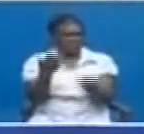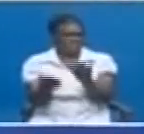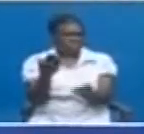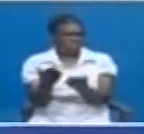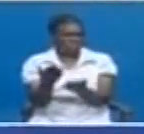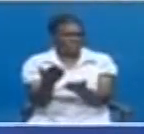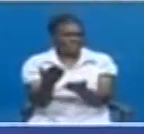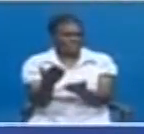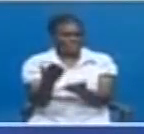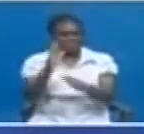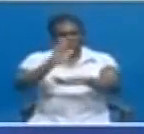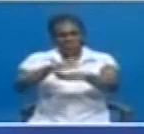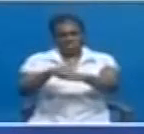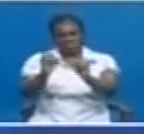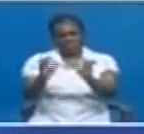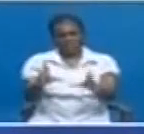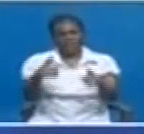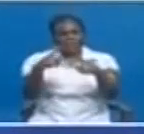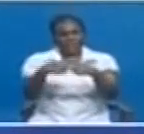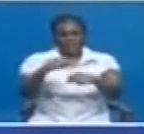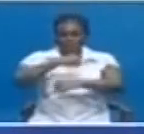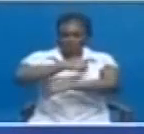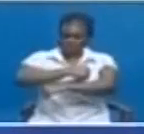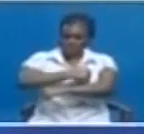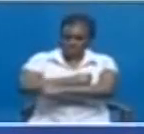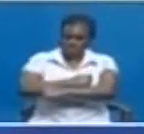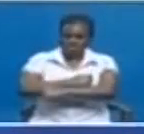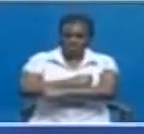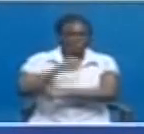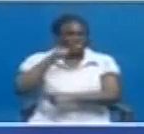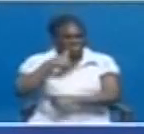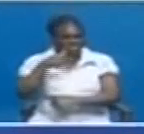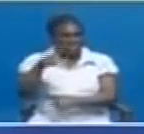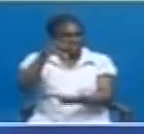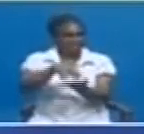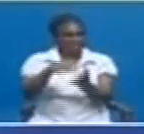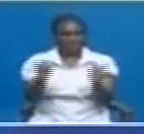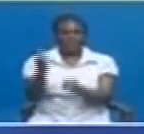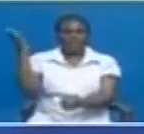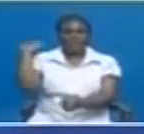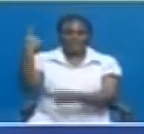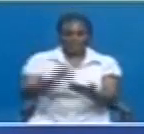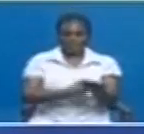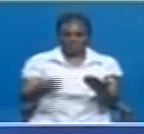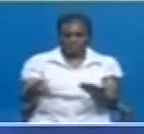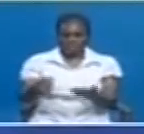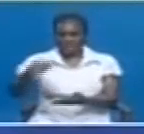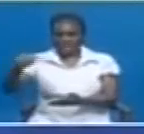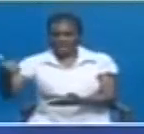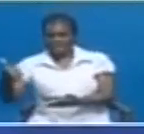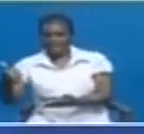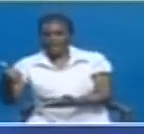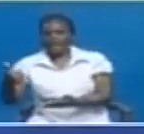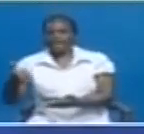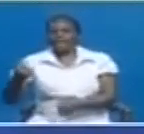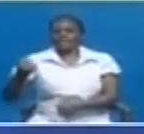we did not put into consideration. But the school's administration is not new to this kind of a disaster. Last week, at the sister school, Steph